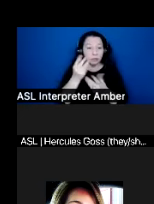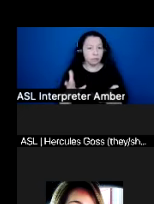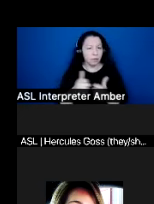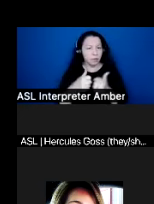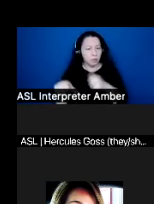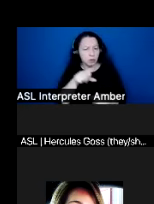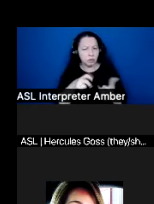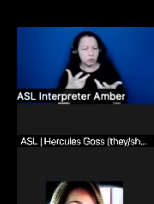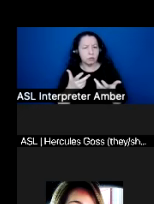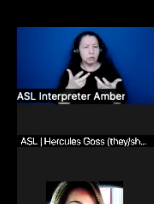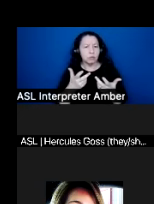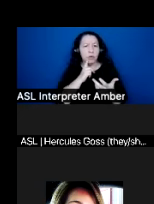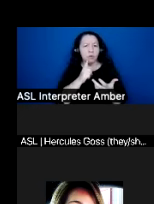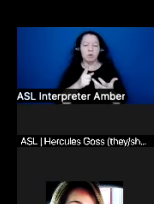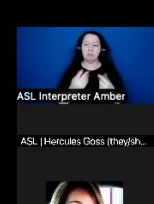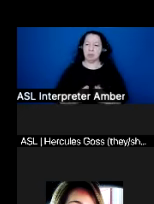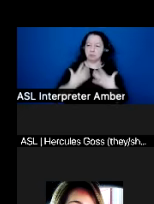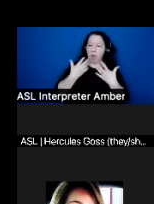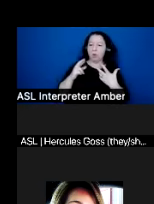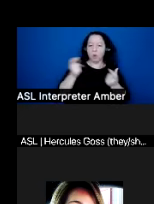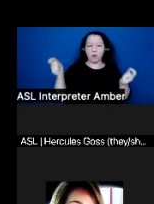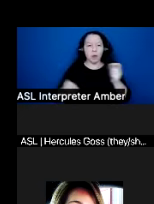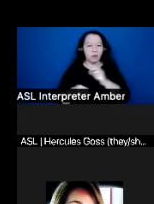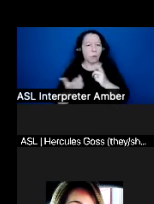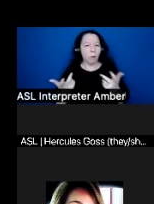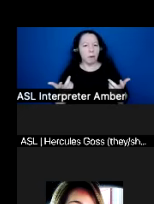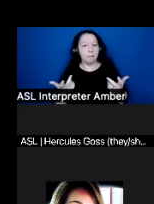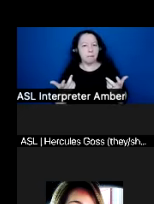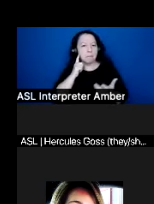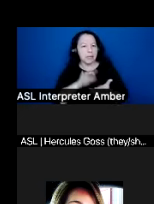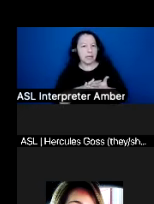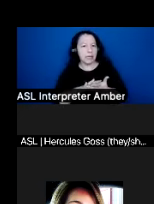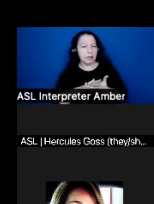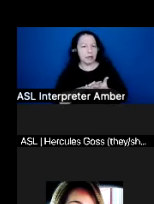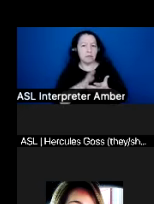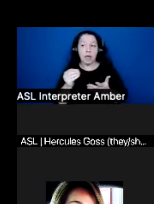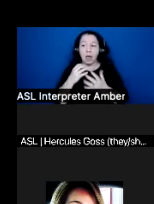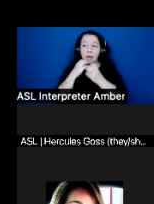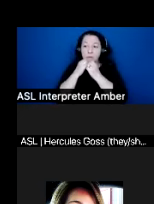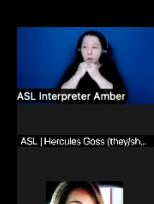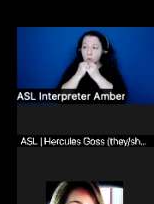of inspire or transform beliefs, right, and values.